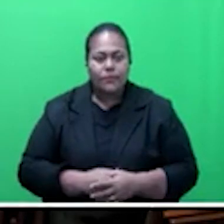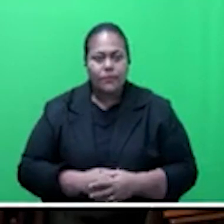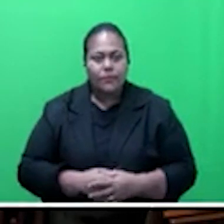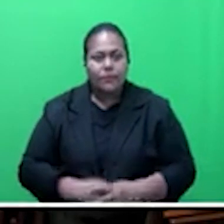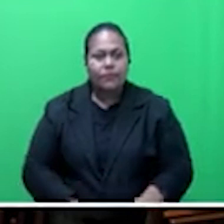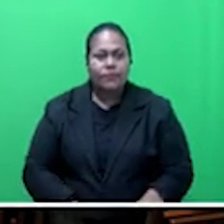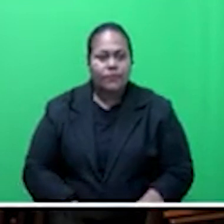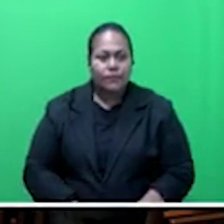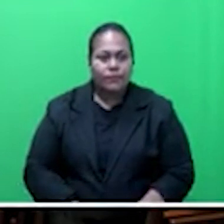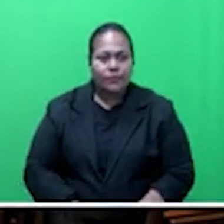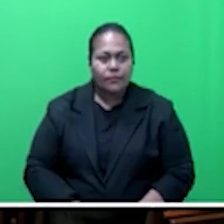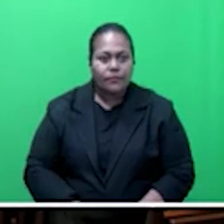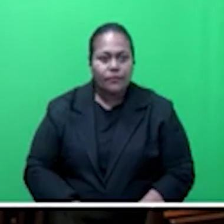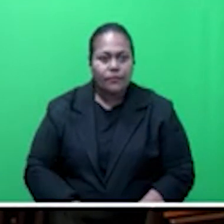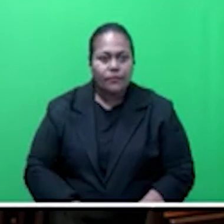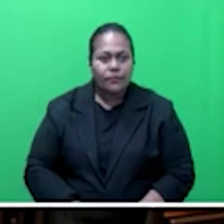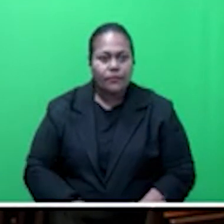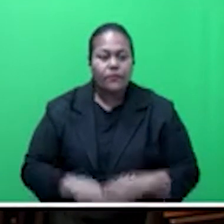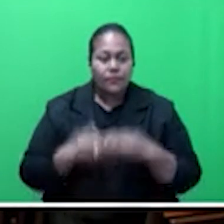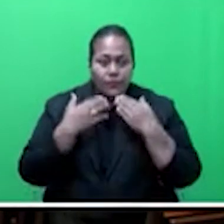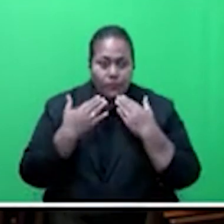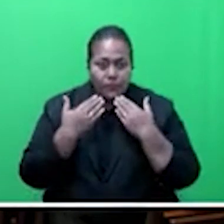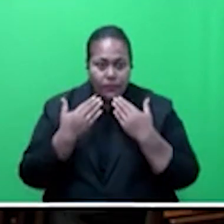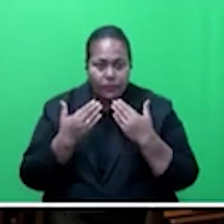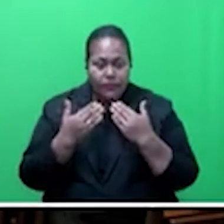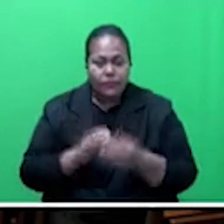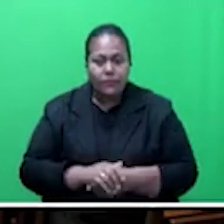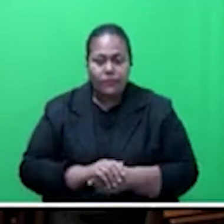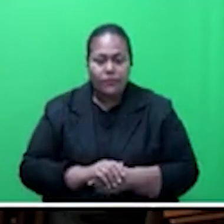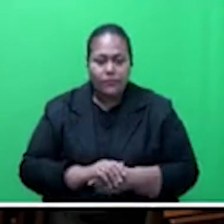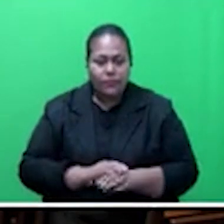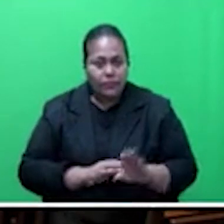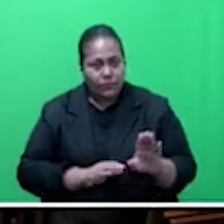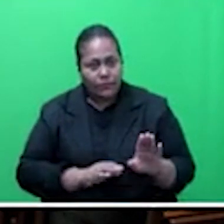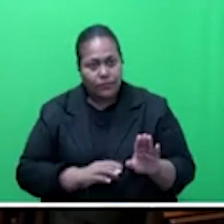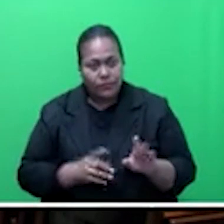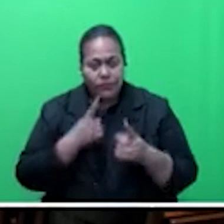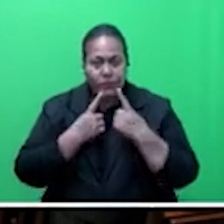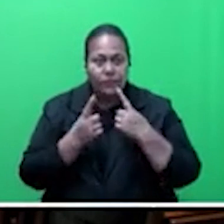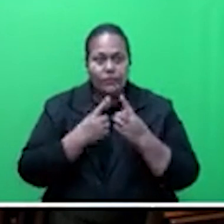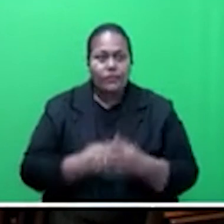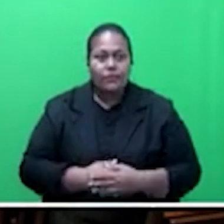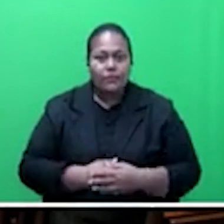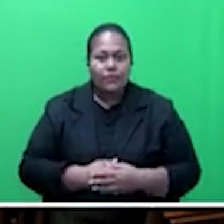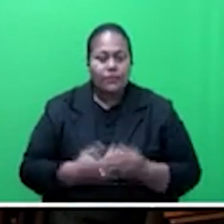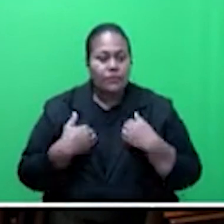I thank the Honourable Member for his contribution to the debate. Honourable William Ngavoka, you have the